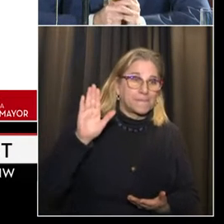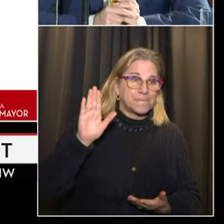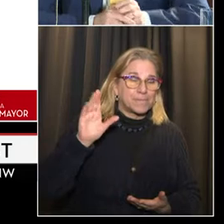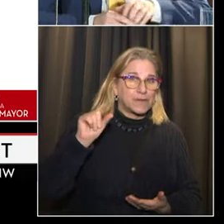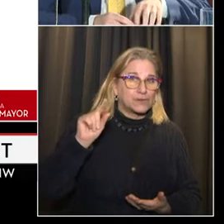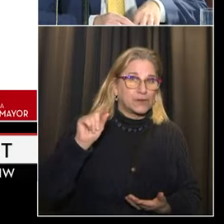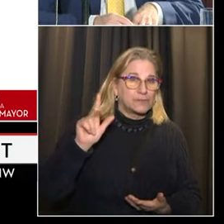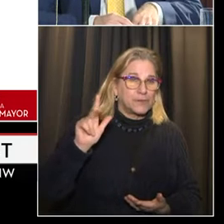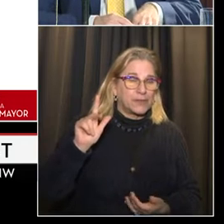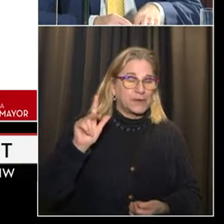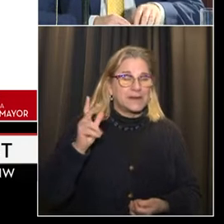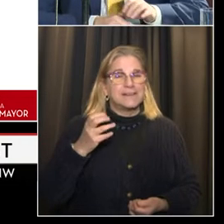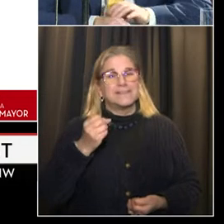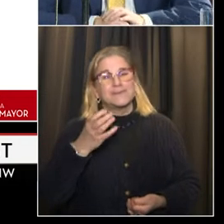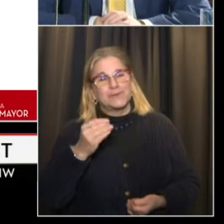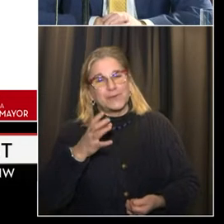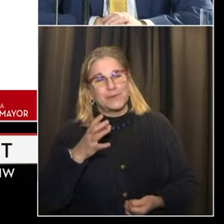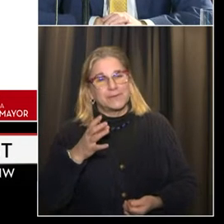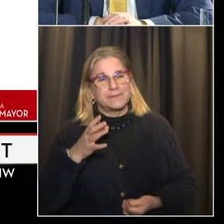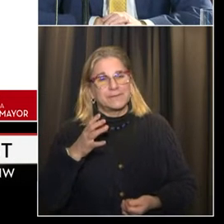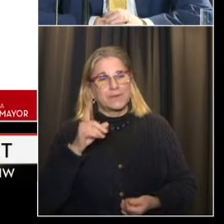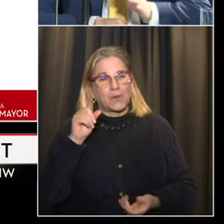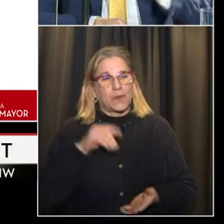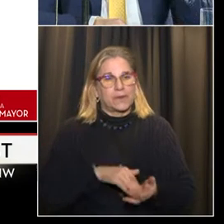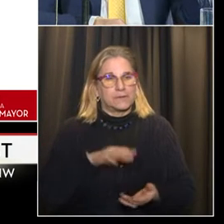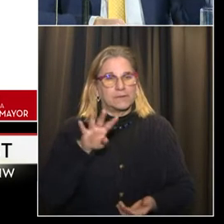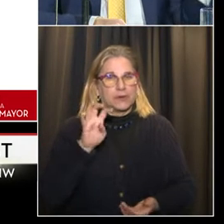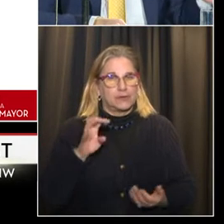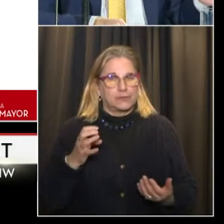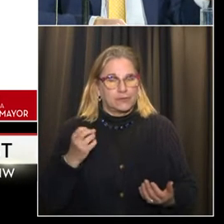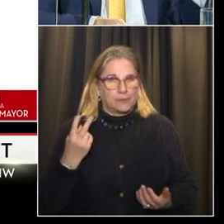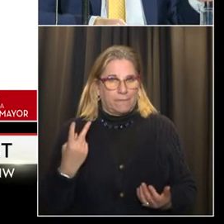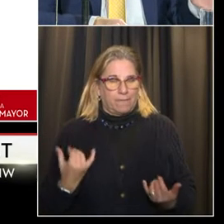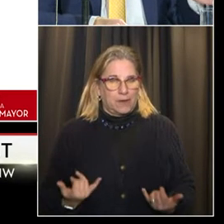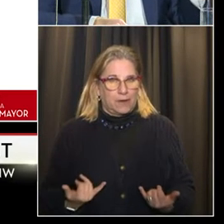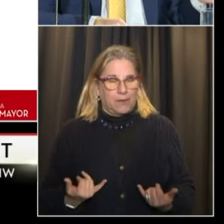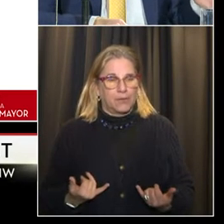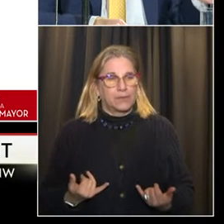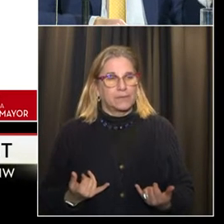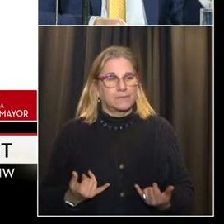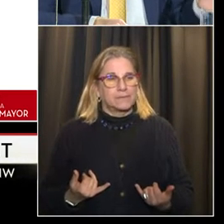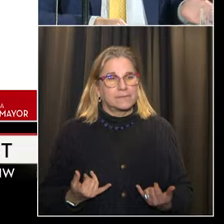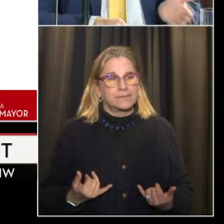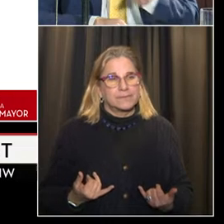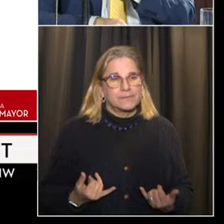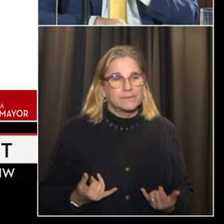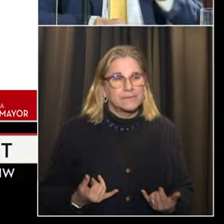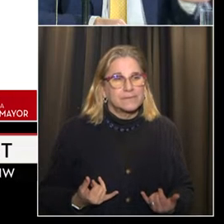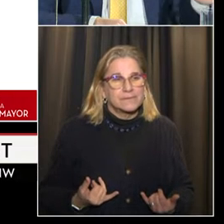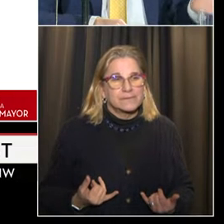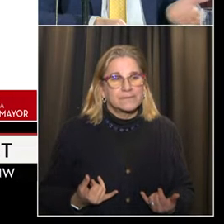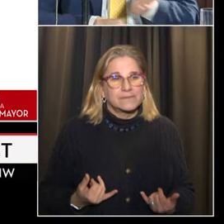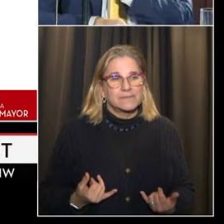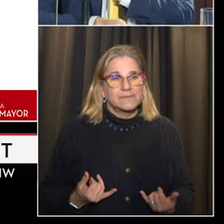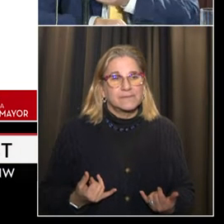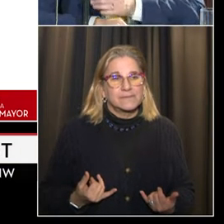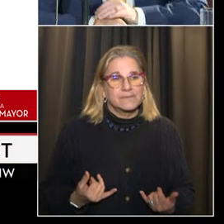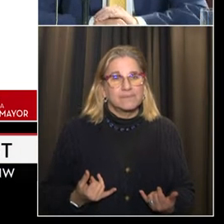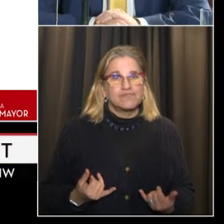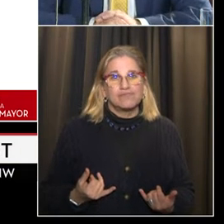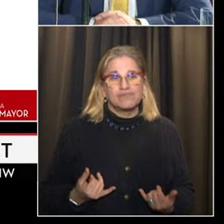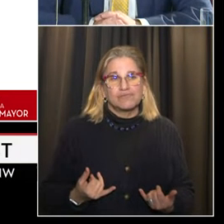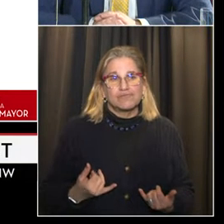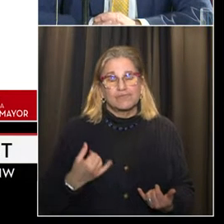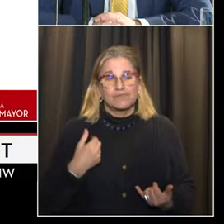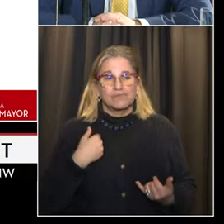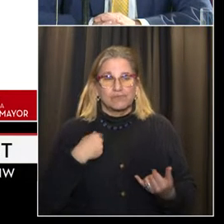1,412. Today's population is about 1,700. So in this last 5 months of last year, we saw that number start to tick up